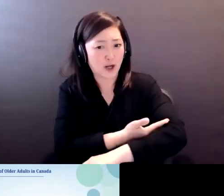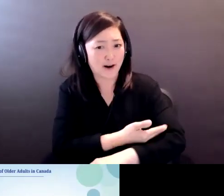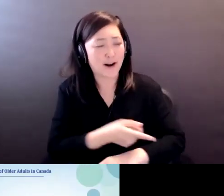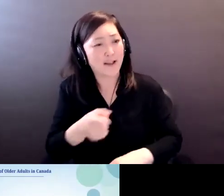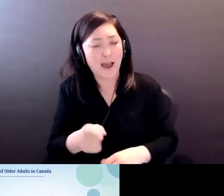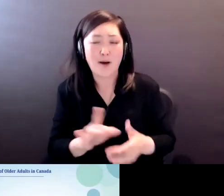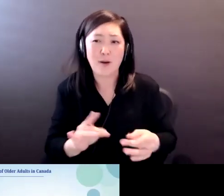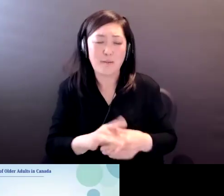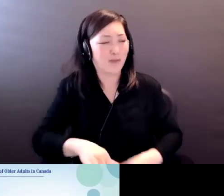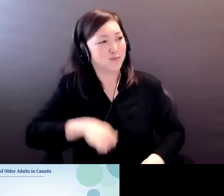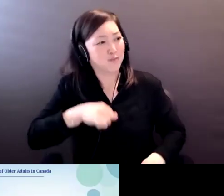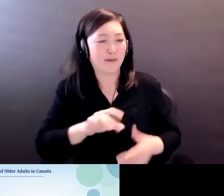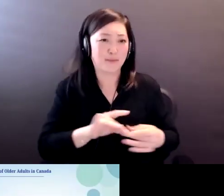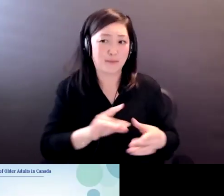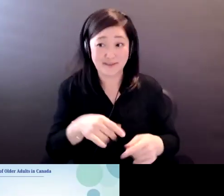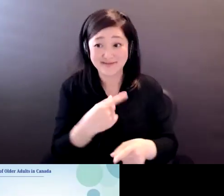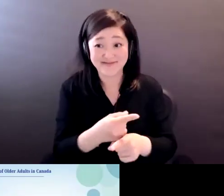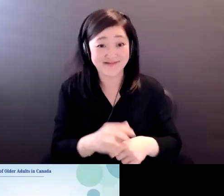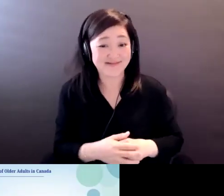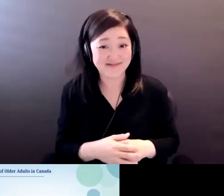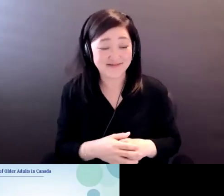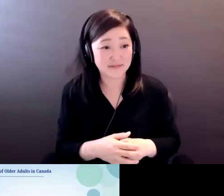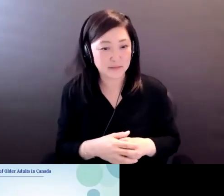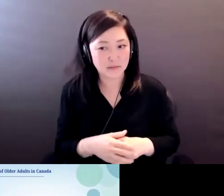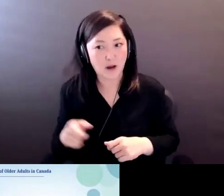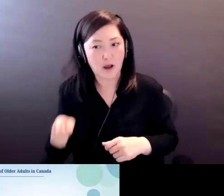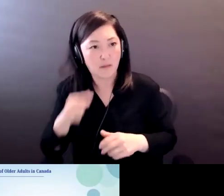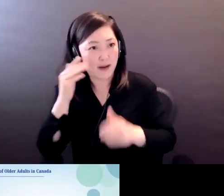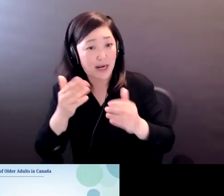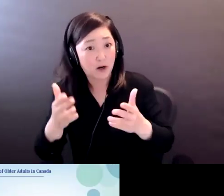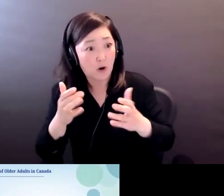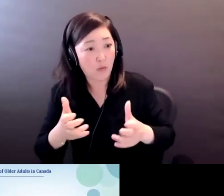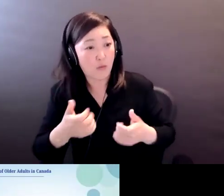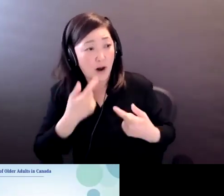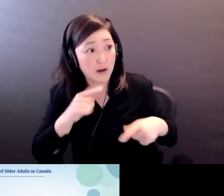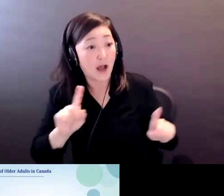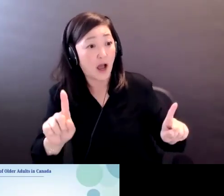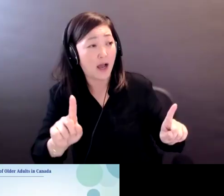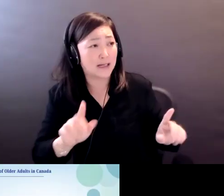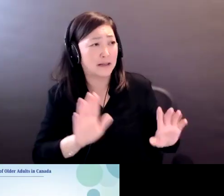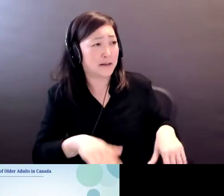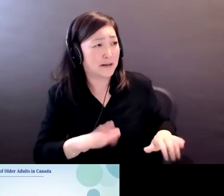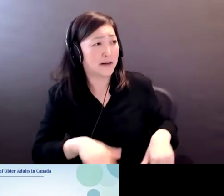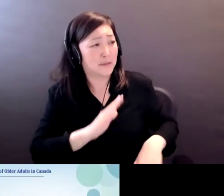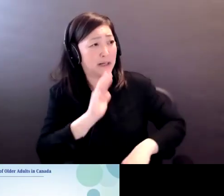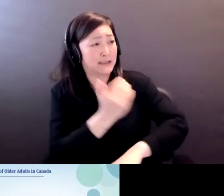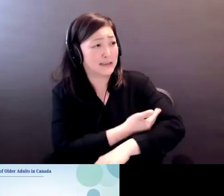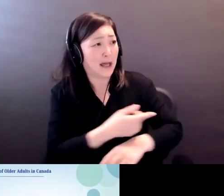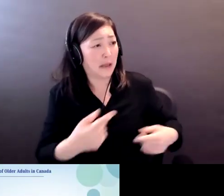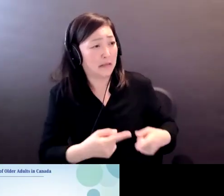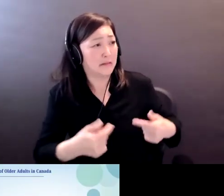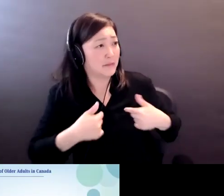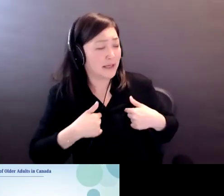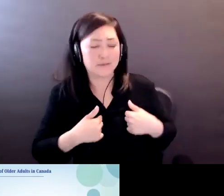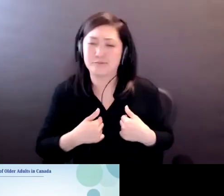Y. Nobody wants to reveal that, some quite extreme behaviors may be